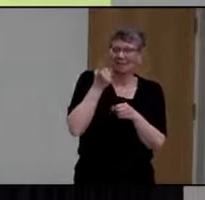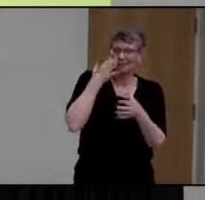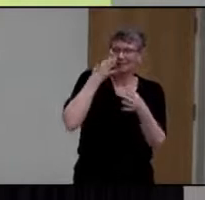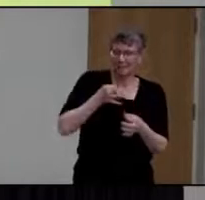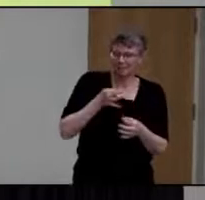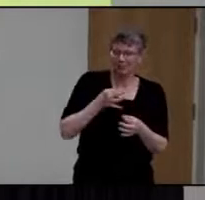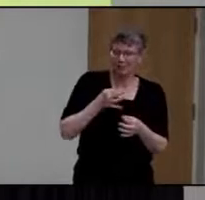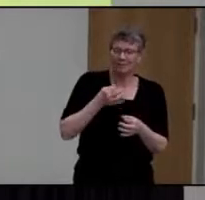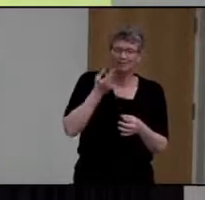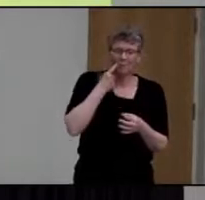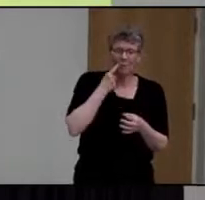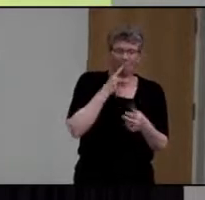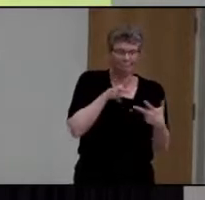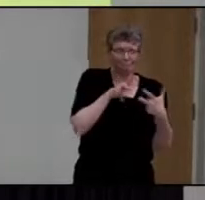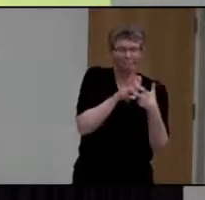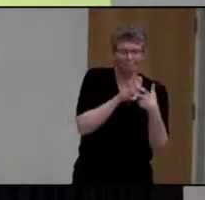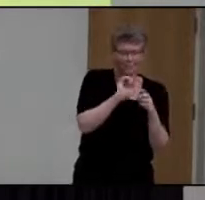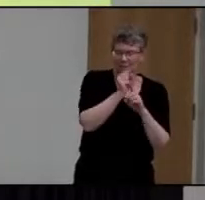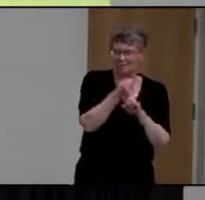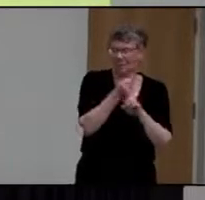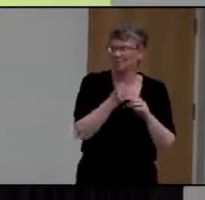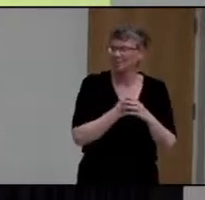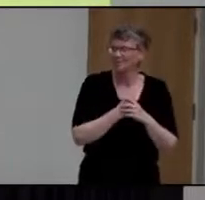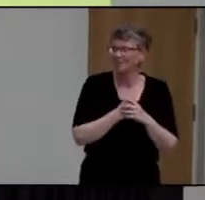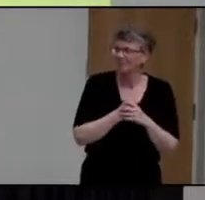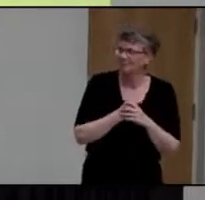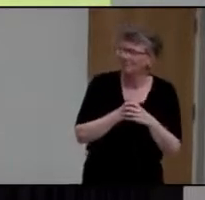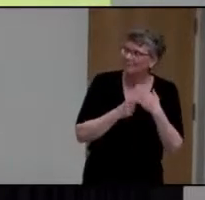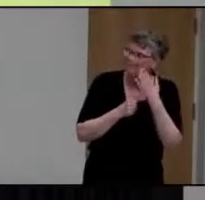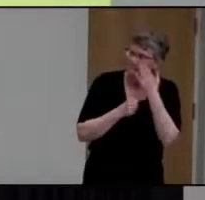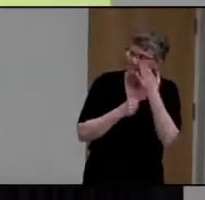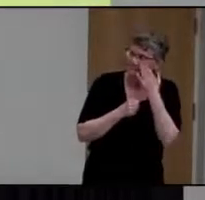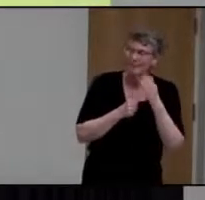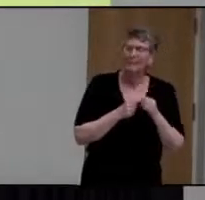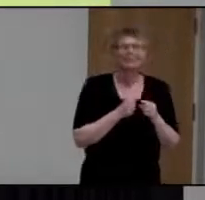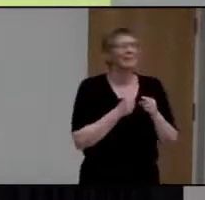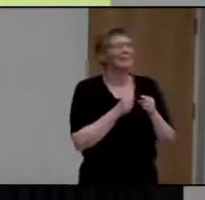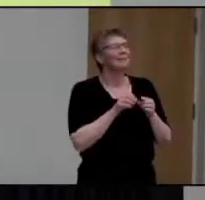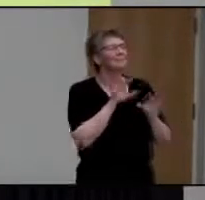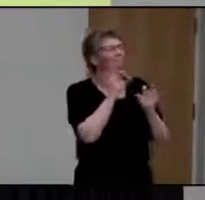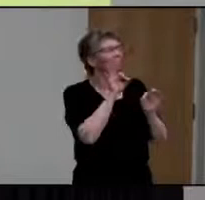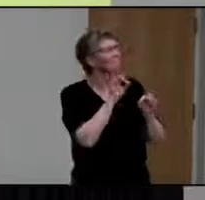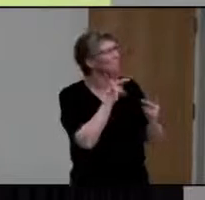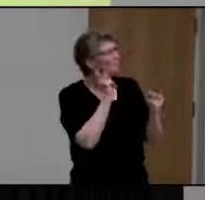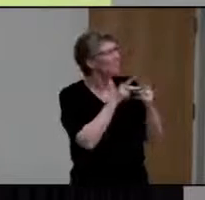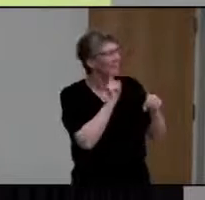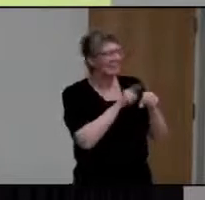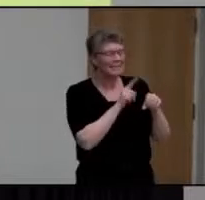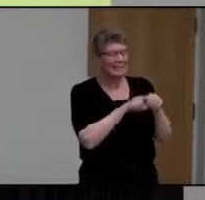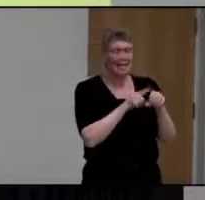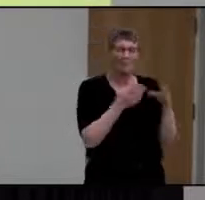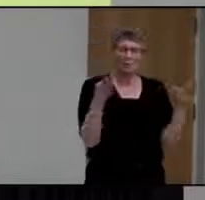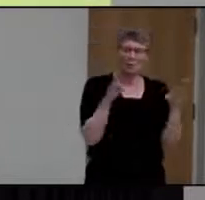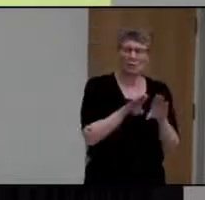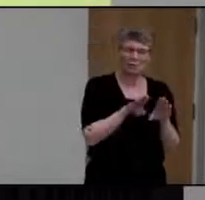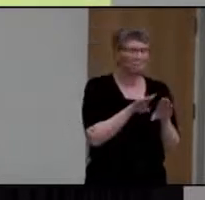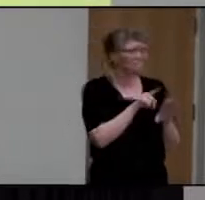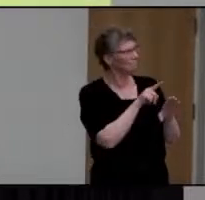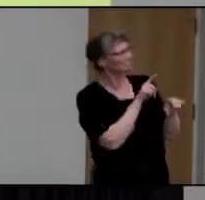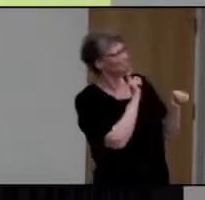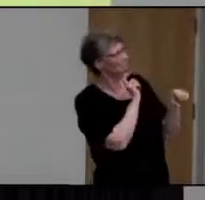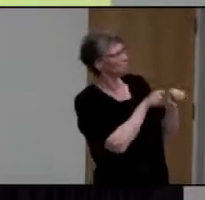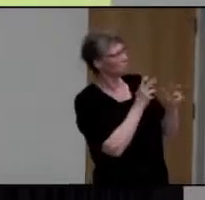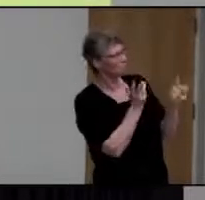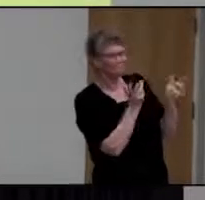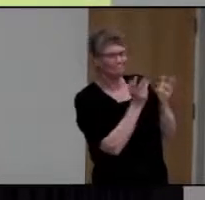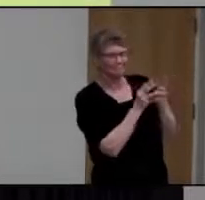perfectly. This is right on time. Let this be noted. But isn't it interesting that we'll